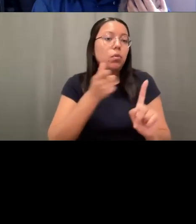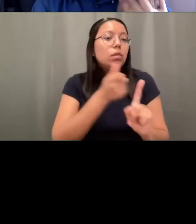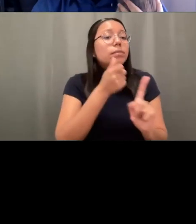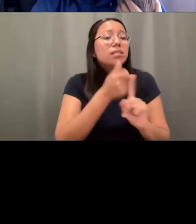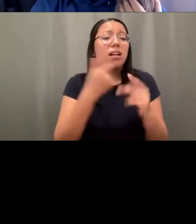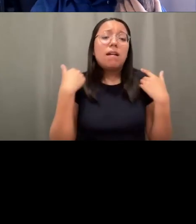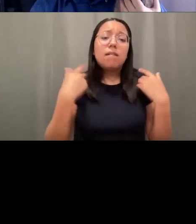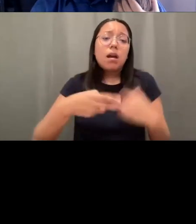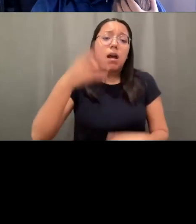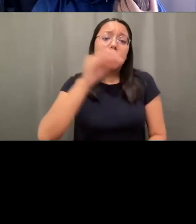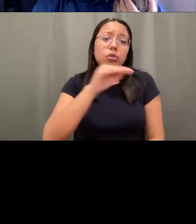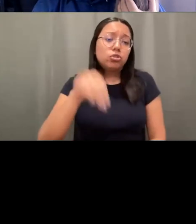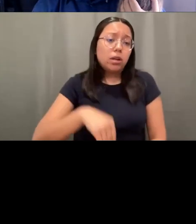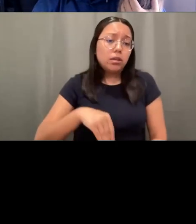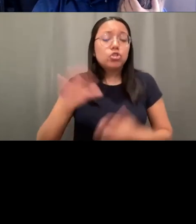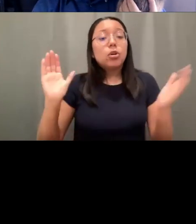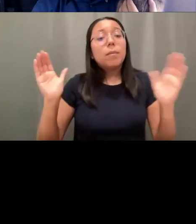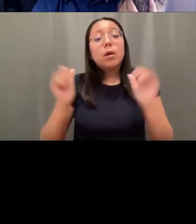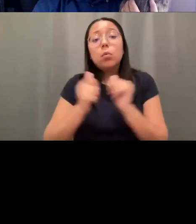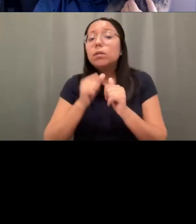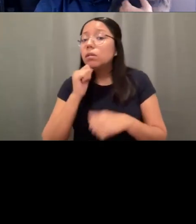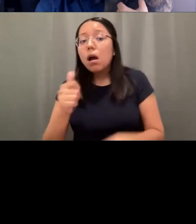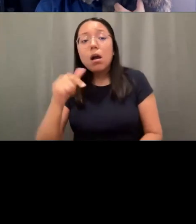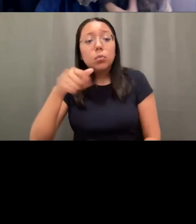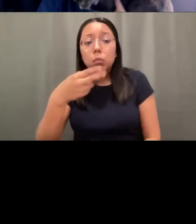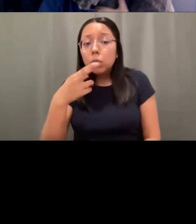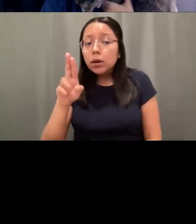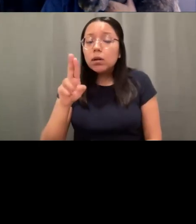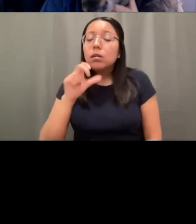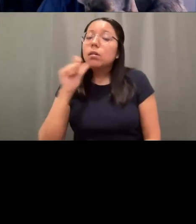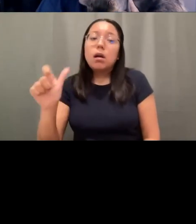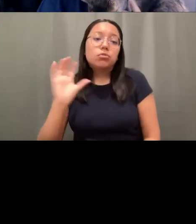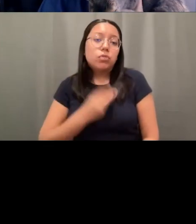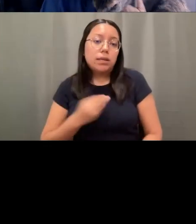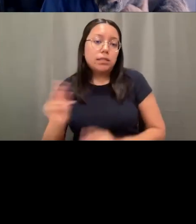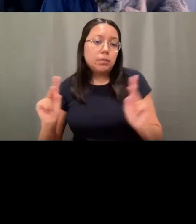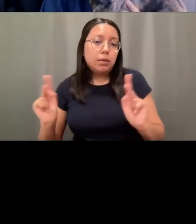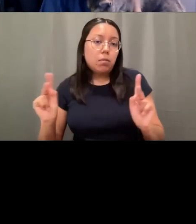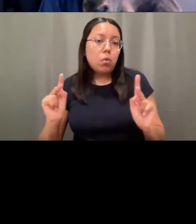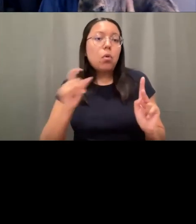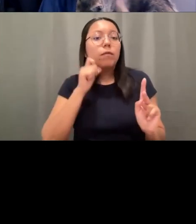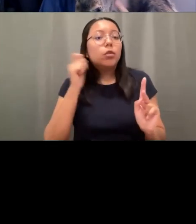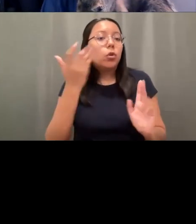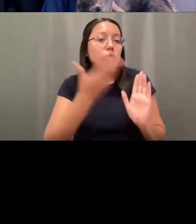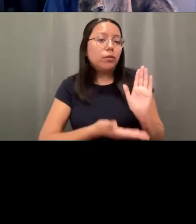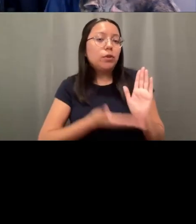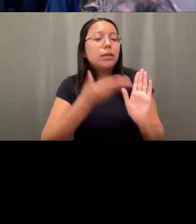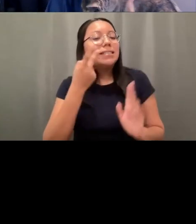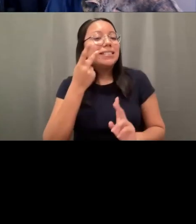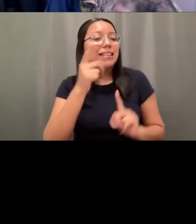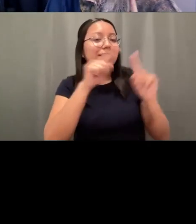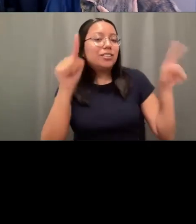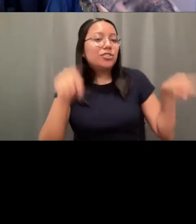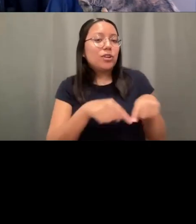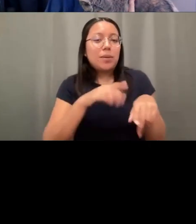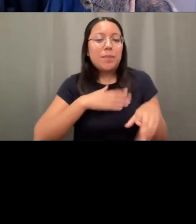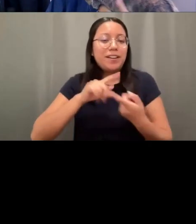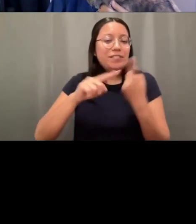people. For those who are seeing the screen, this is my friend Emma, who's decided to join me today for our